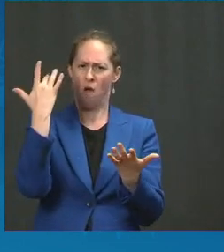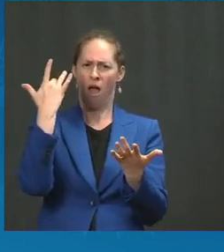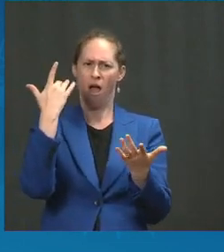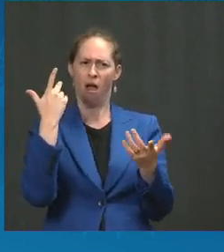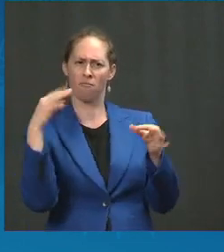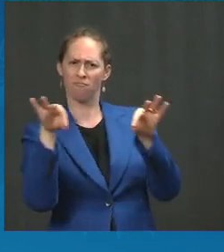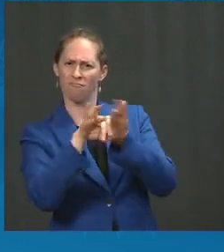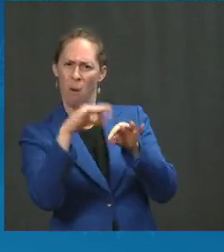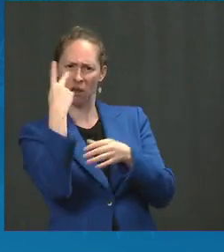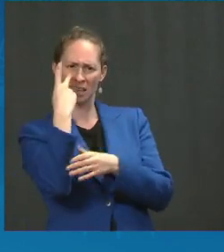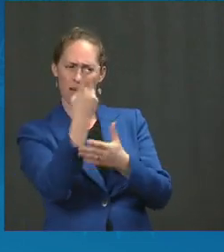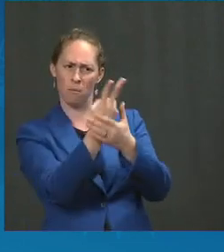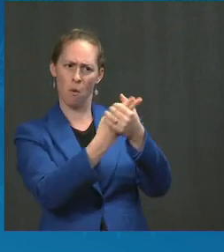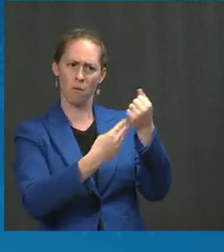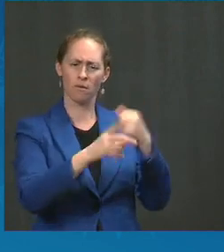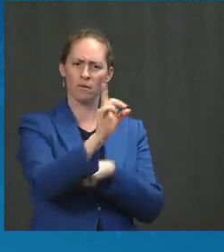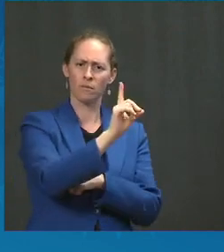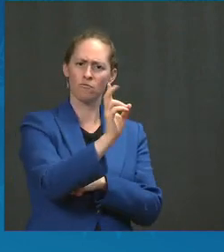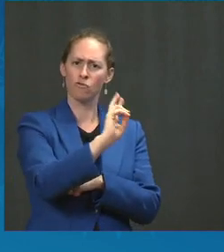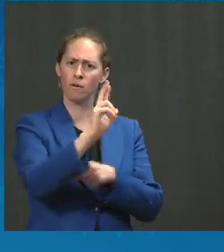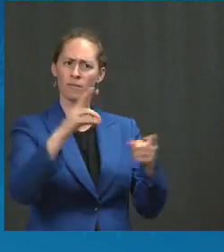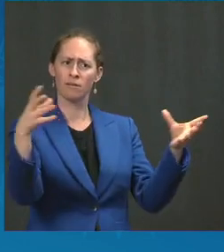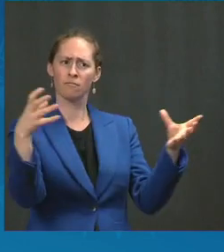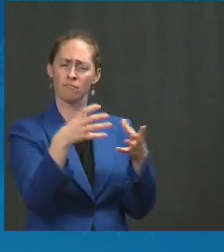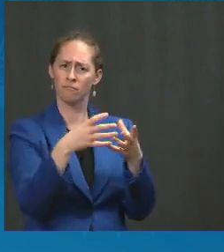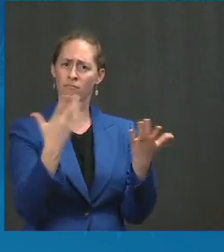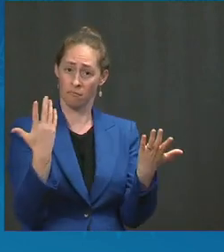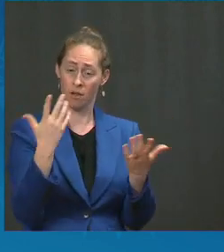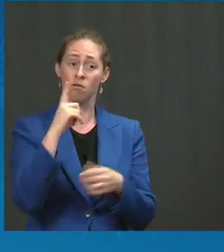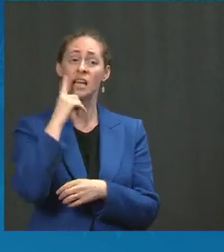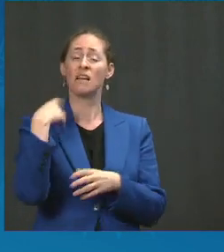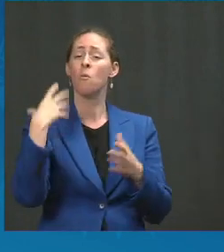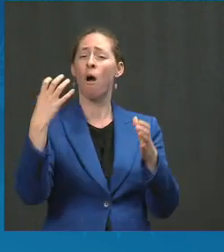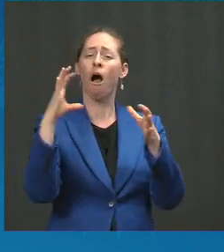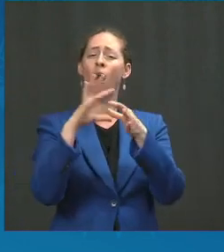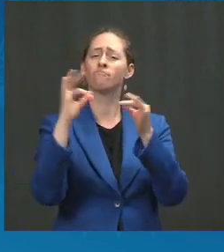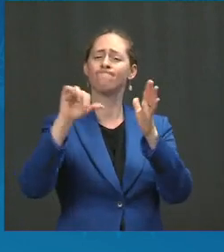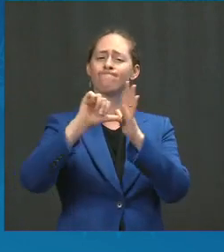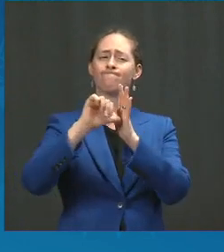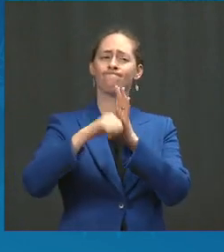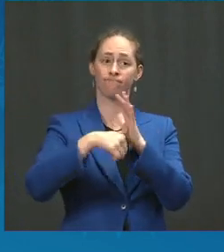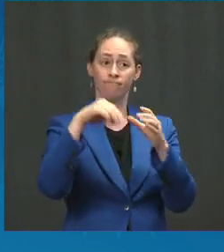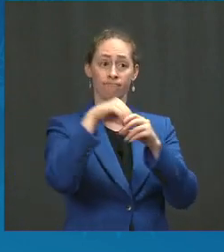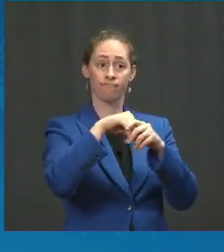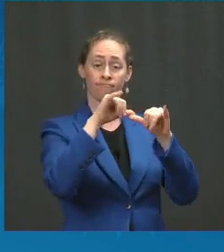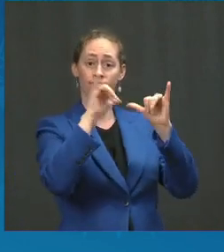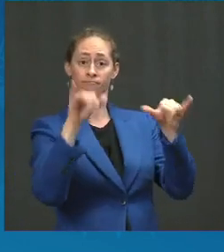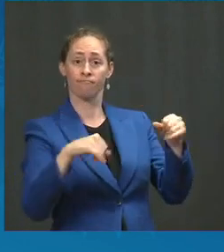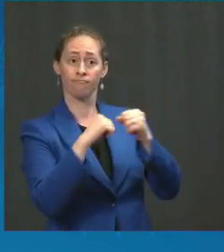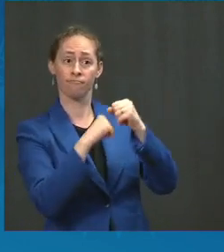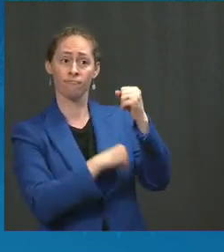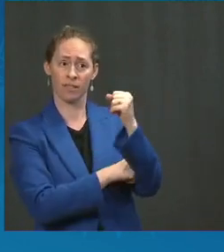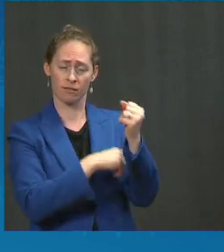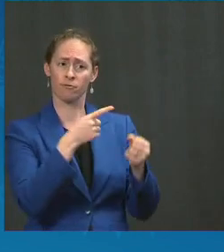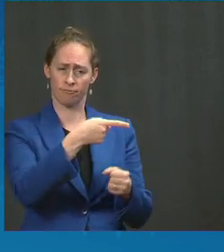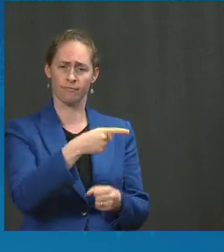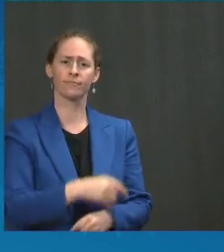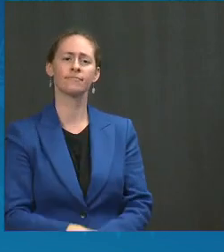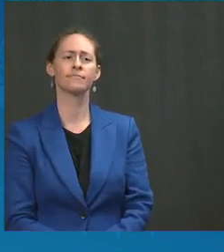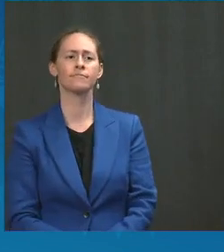important, well, infrastructure, it is more difficult to get your goods to market when our roads are